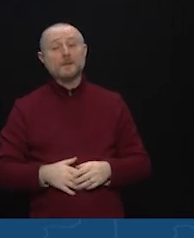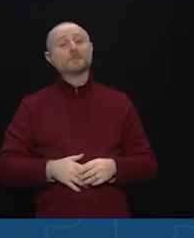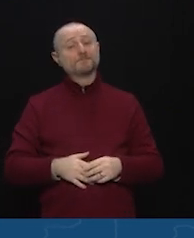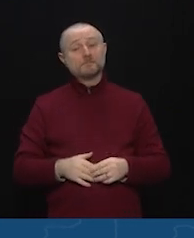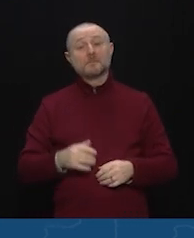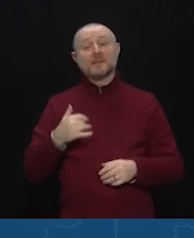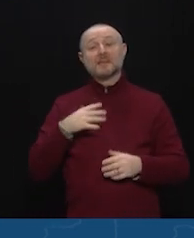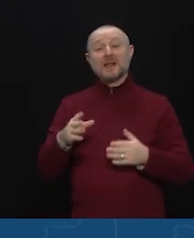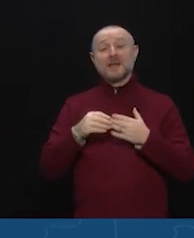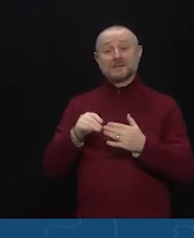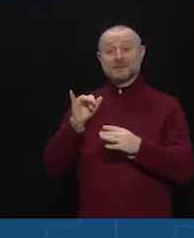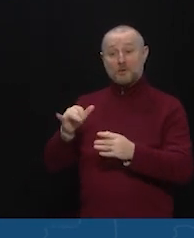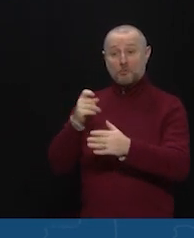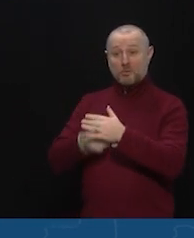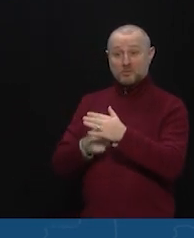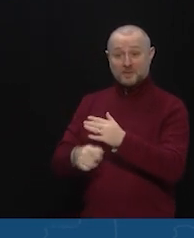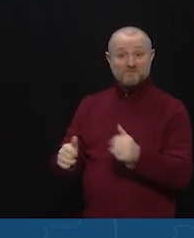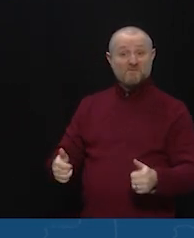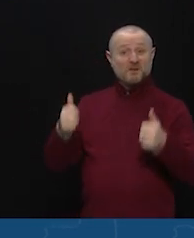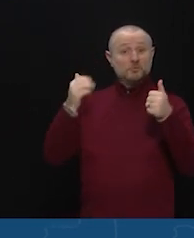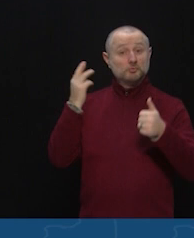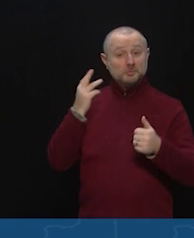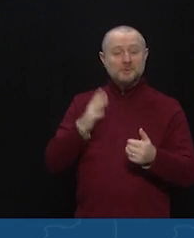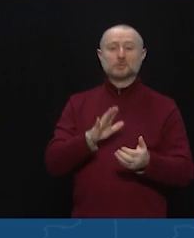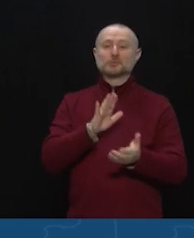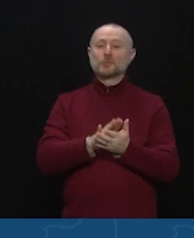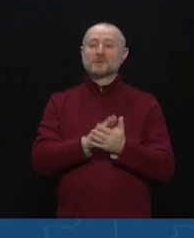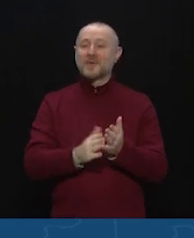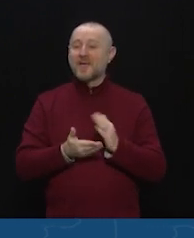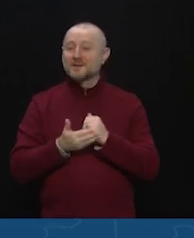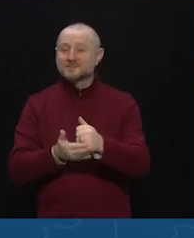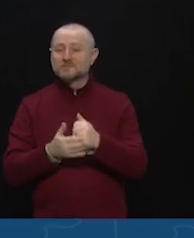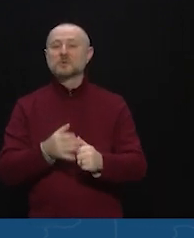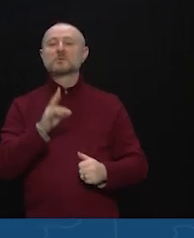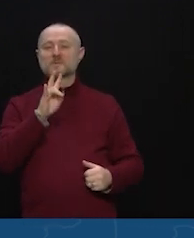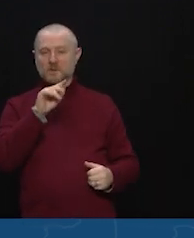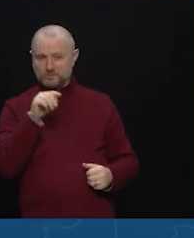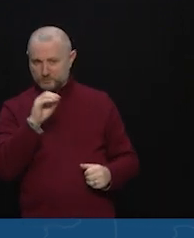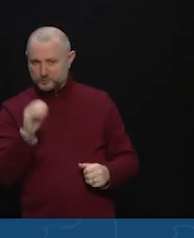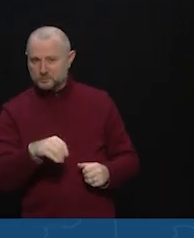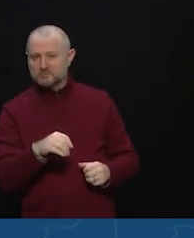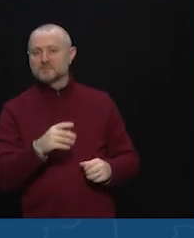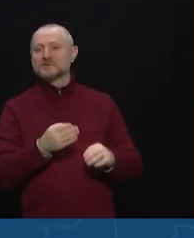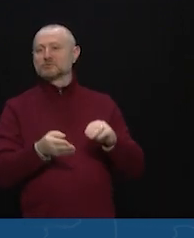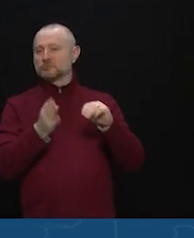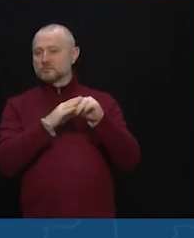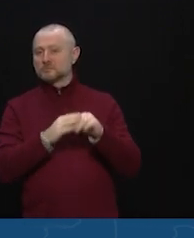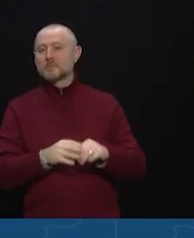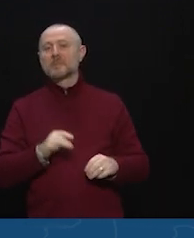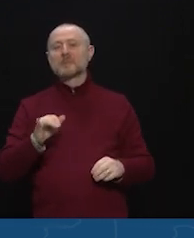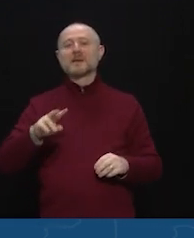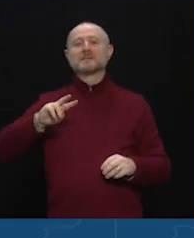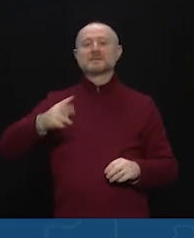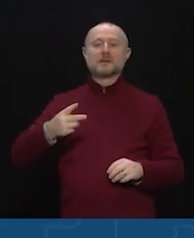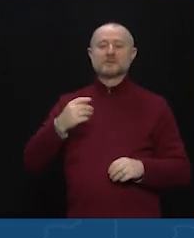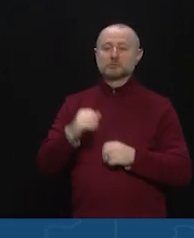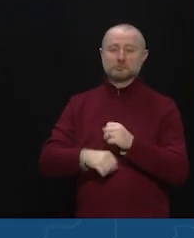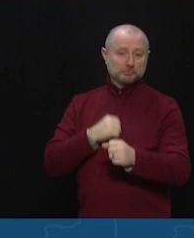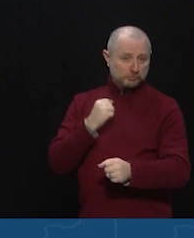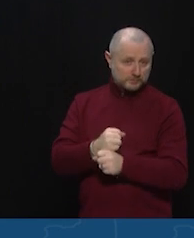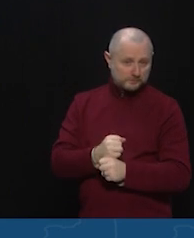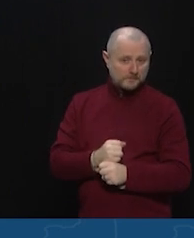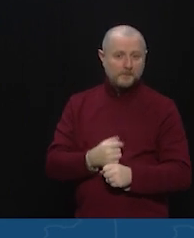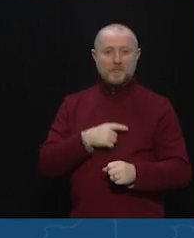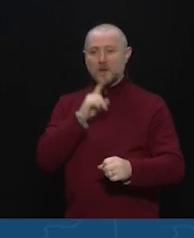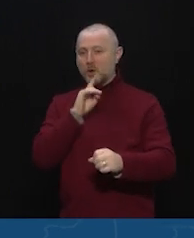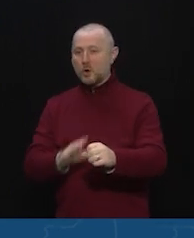aid, 7.1% increase in school aid, or $2.1 billion. And that is the second year of a commitment